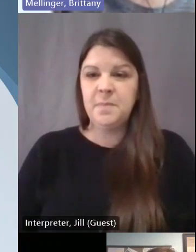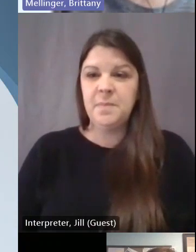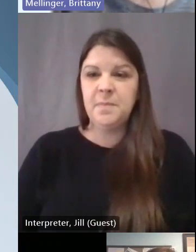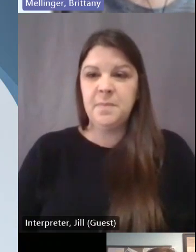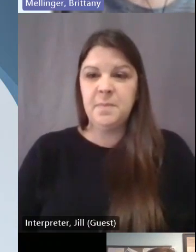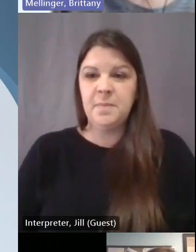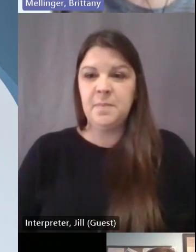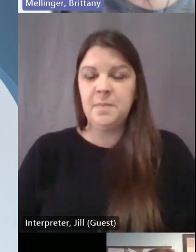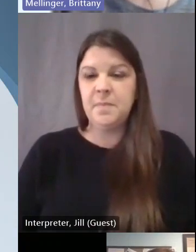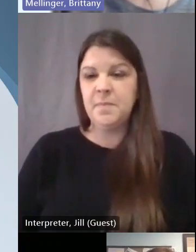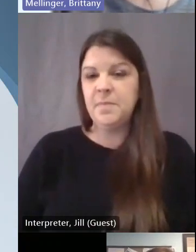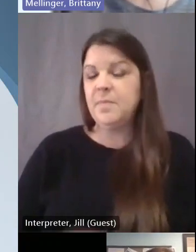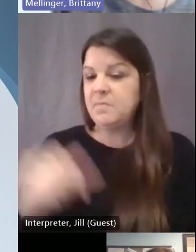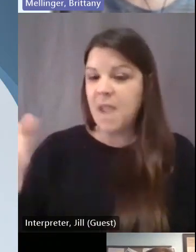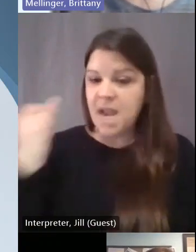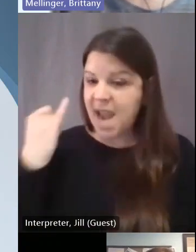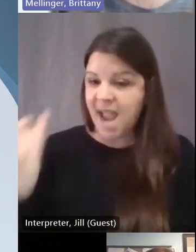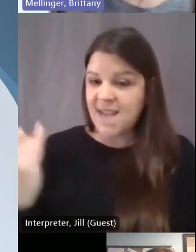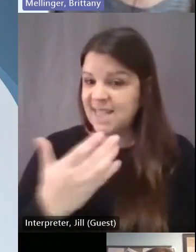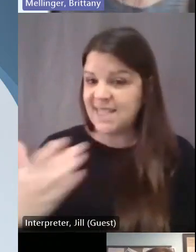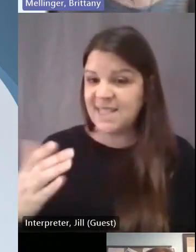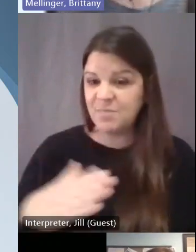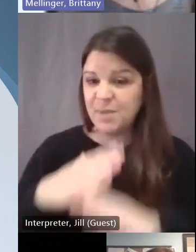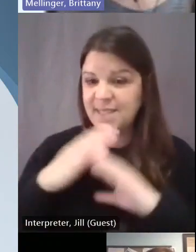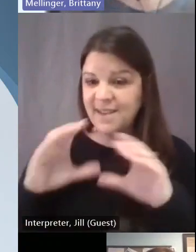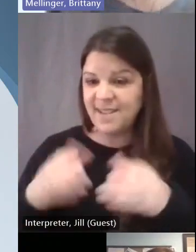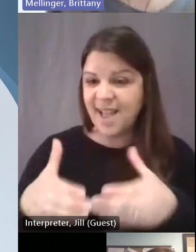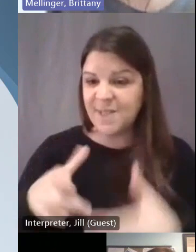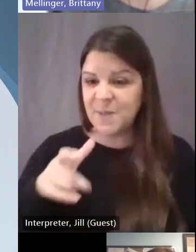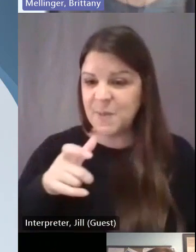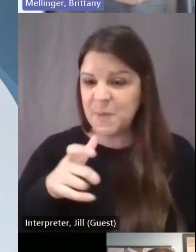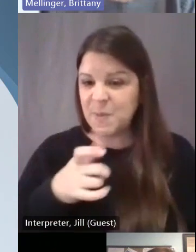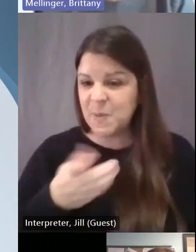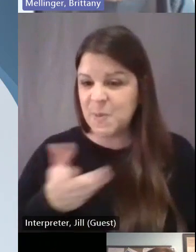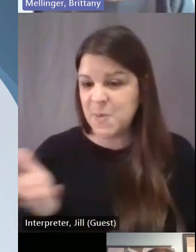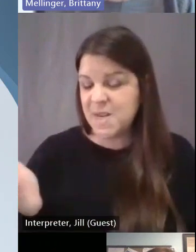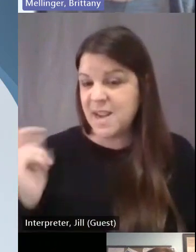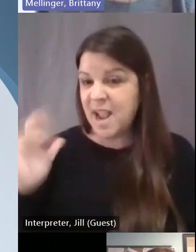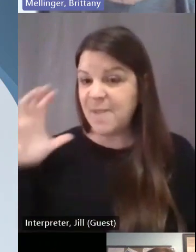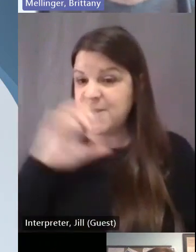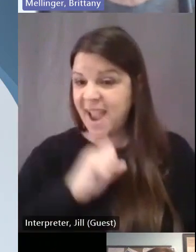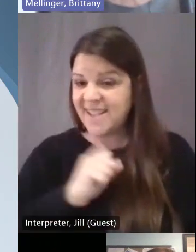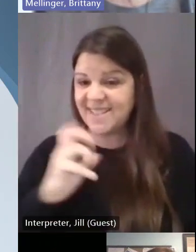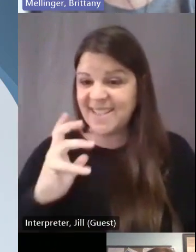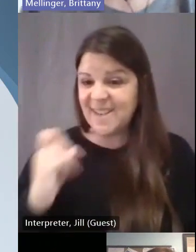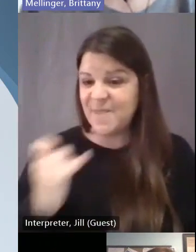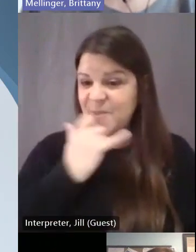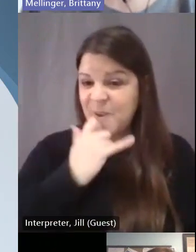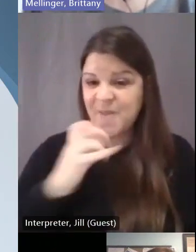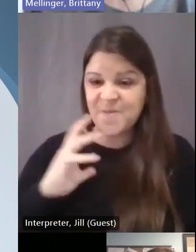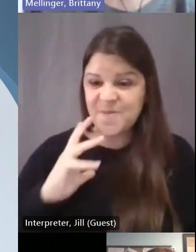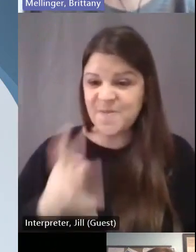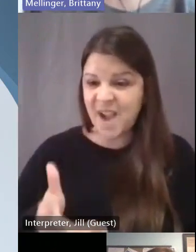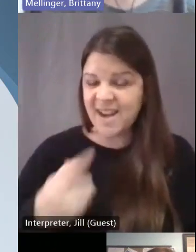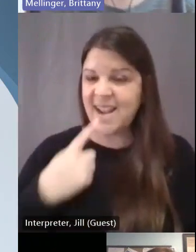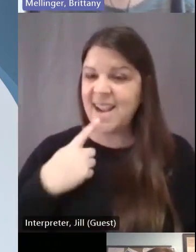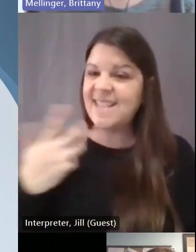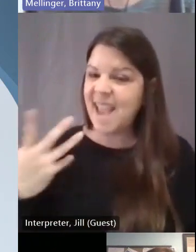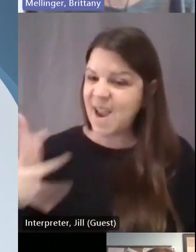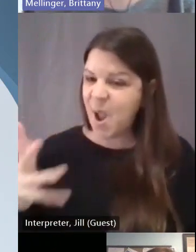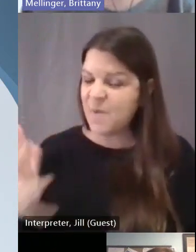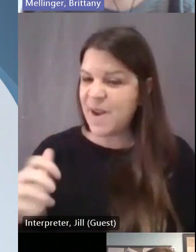Does anyone have any ideas, any protected classes? And you can feel free to make a guess. It's okay if it's wrong. I already mentioned the protected class of